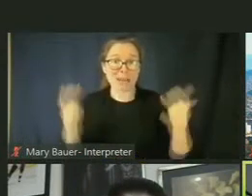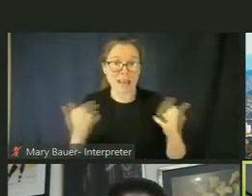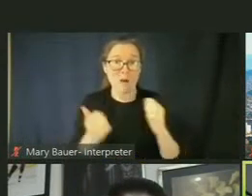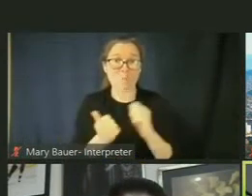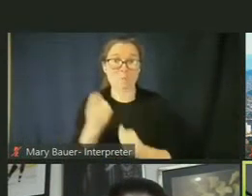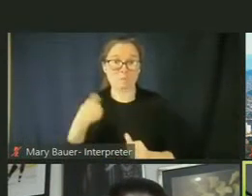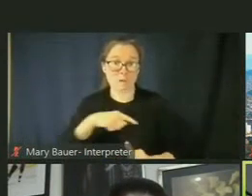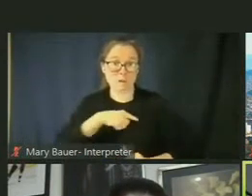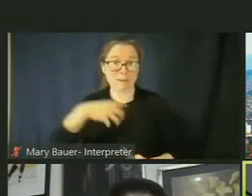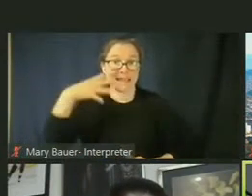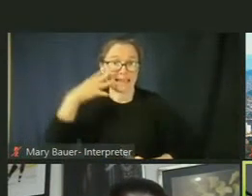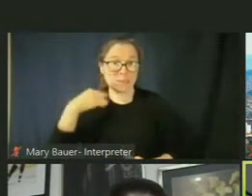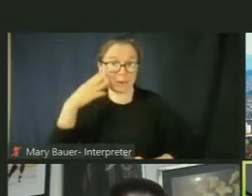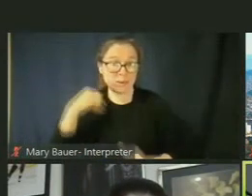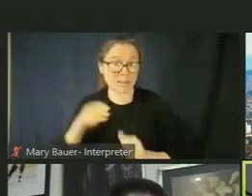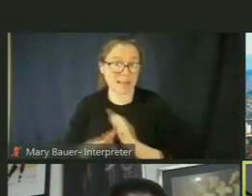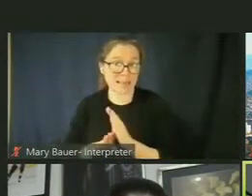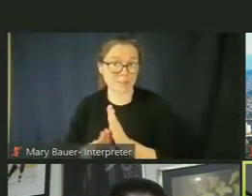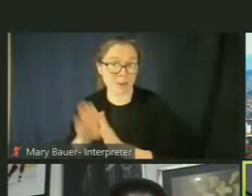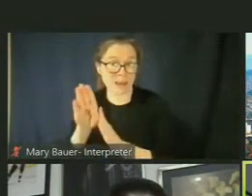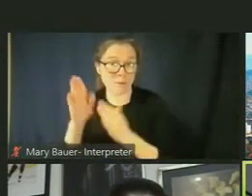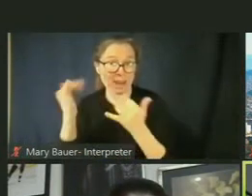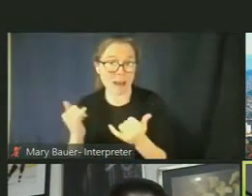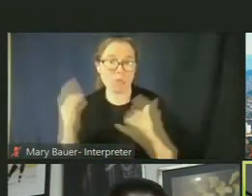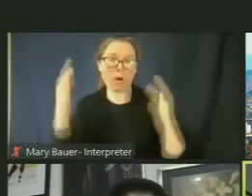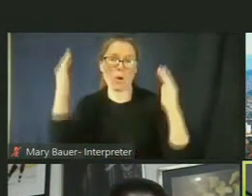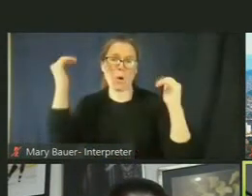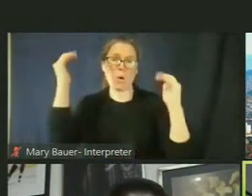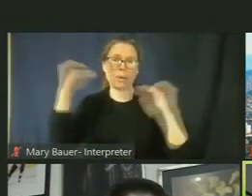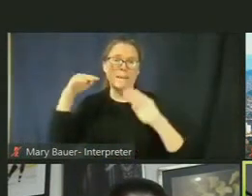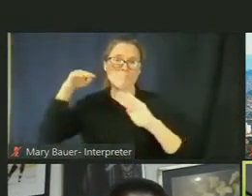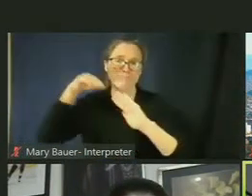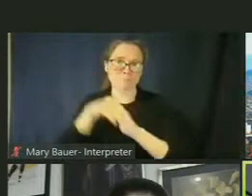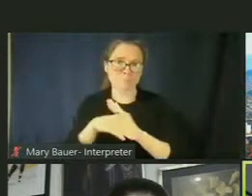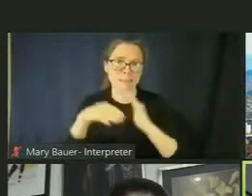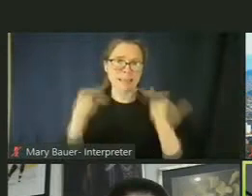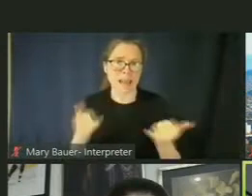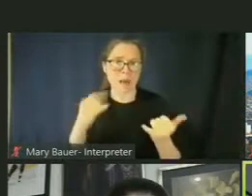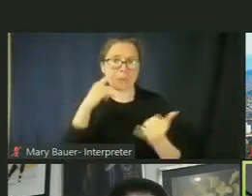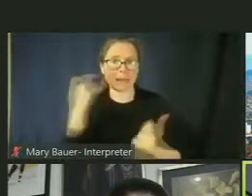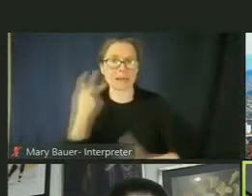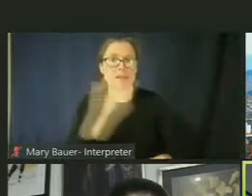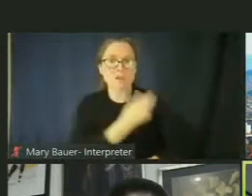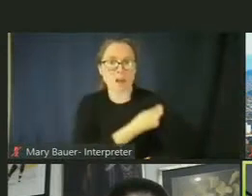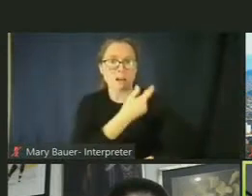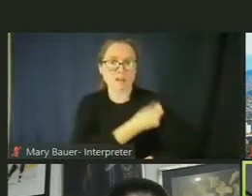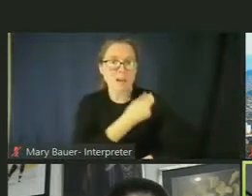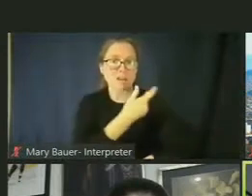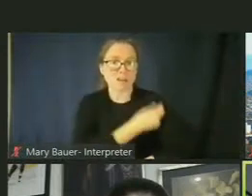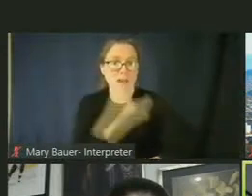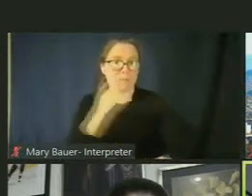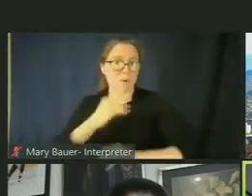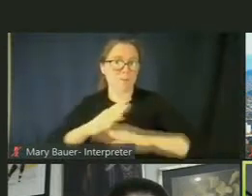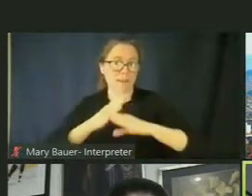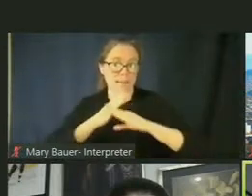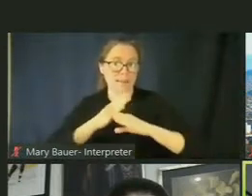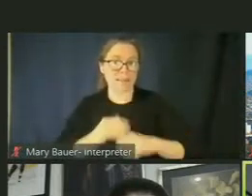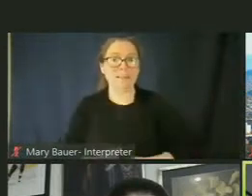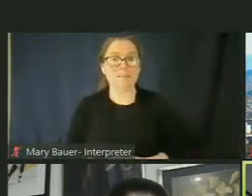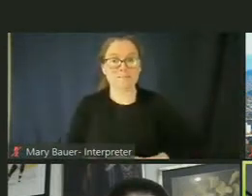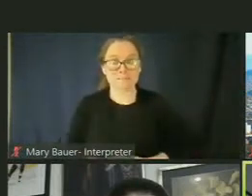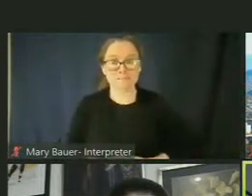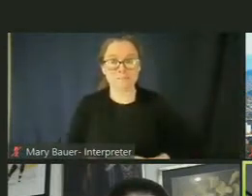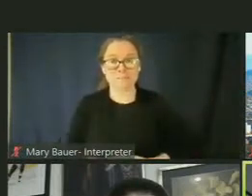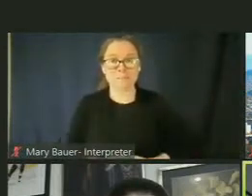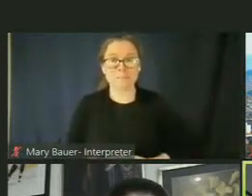are experiencing another spike, and we're hoping for a downward turn now with the onset of the vaccines that have been deployed. One of the